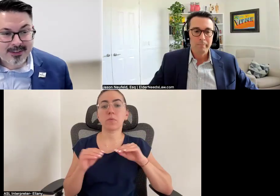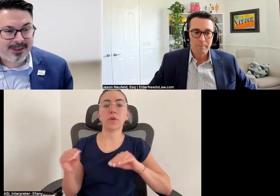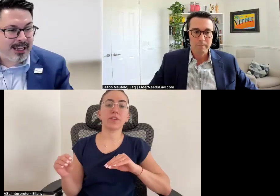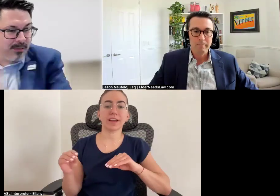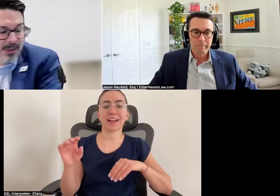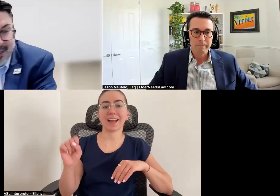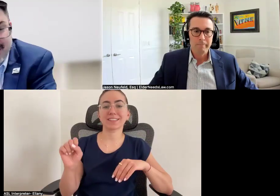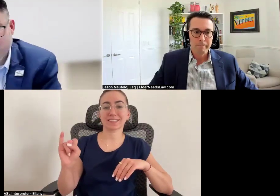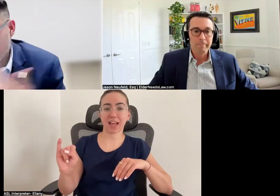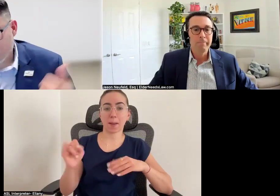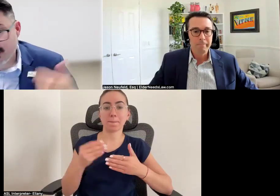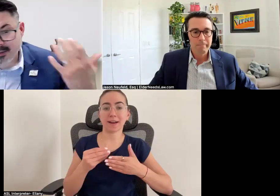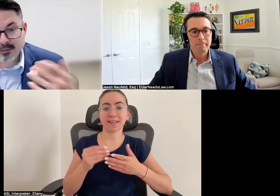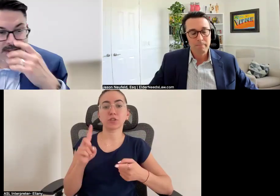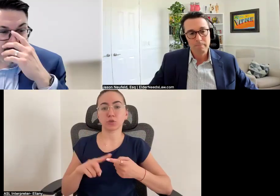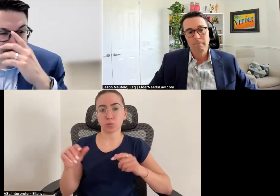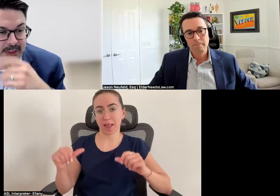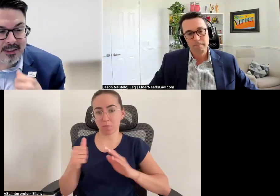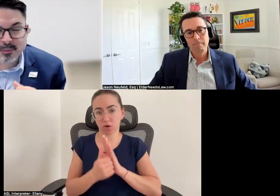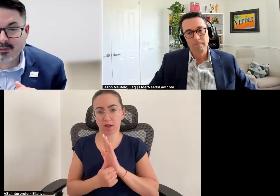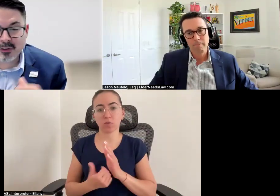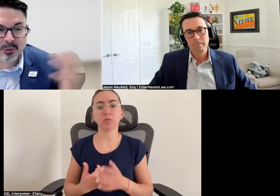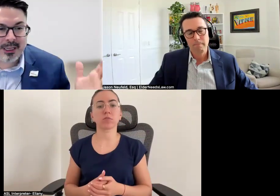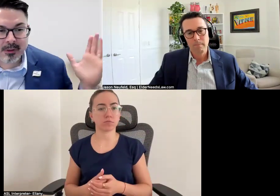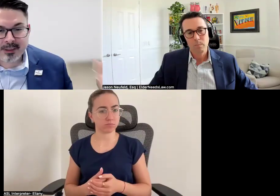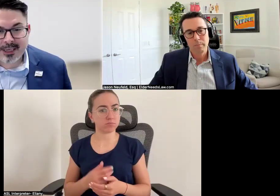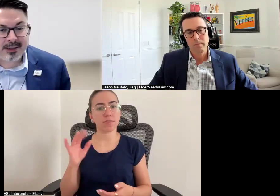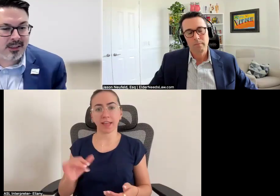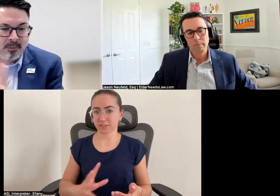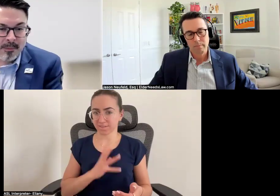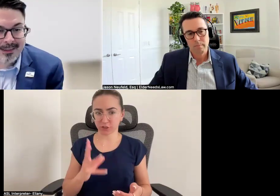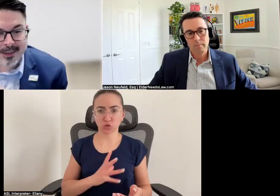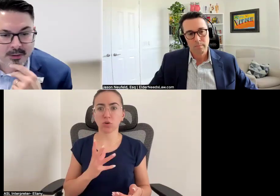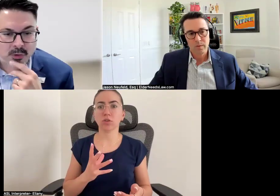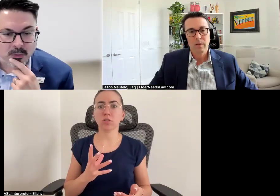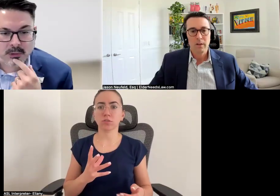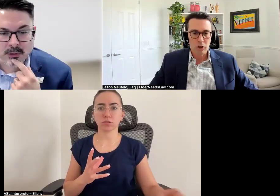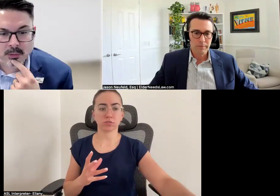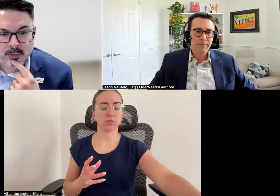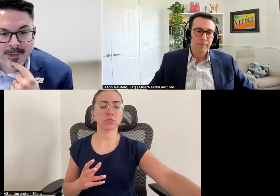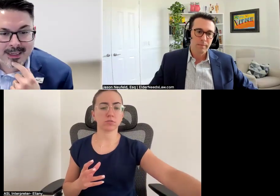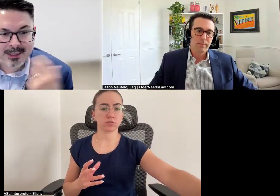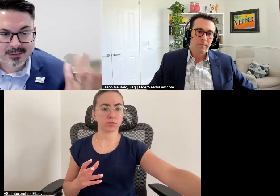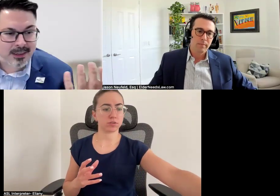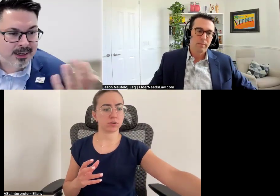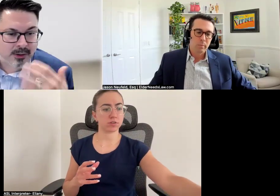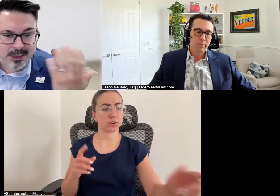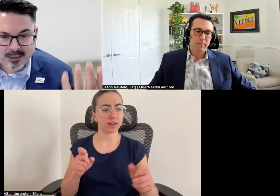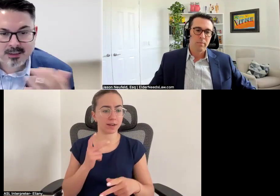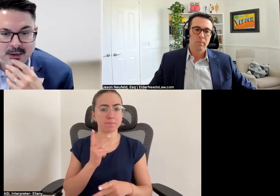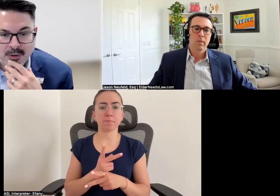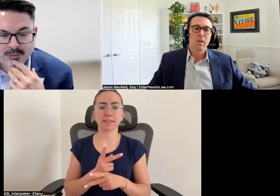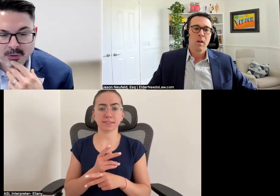money into the ABLE account, right? That's another thing that's beneficial with the ABLE account. Yeah, it can maintain your Sure. remaining SSI